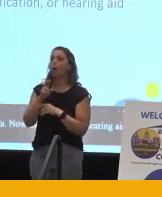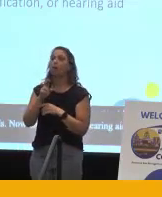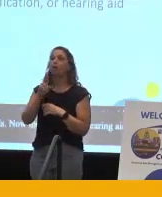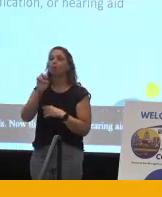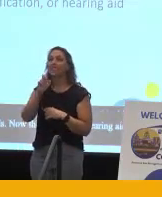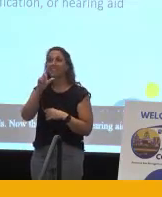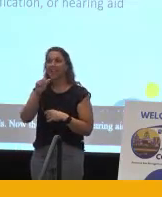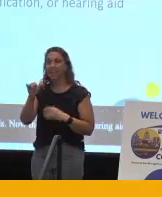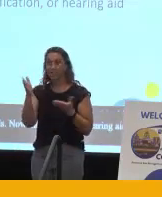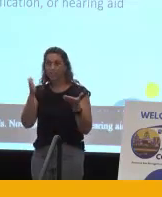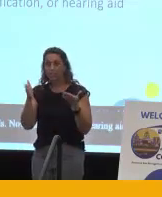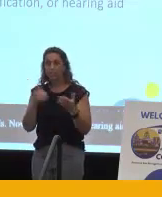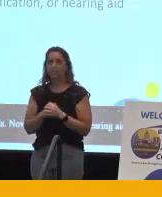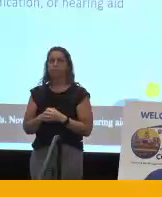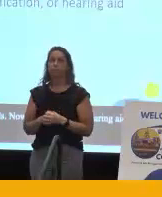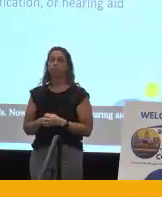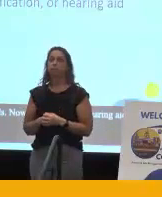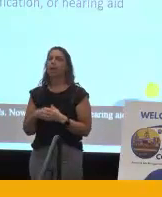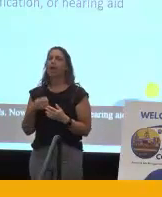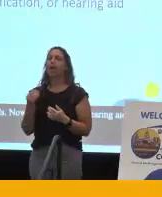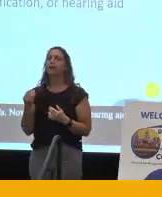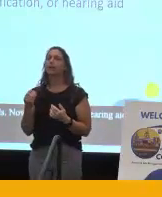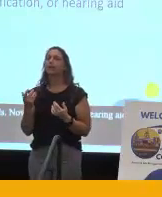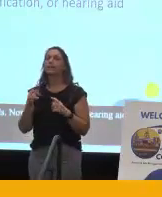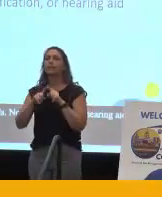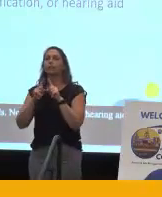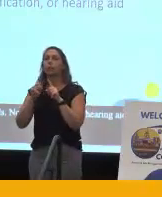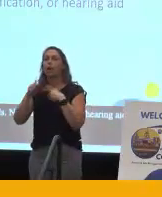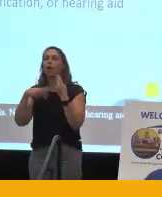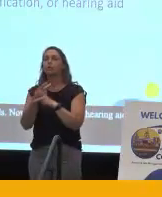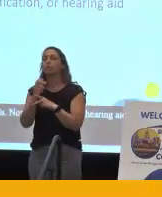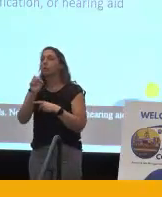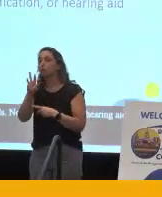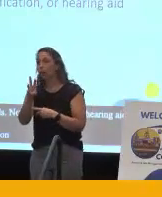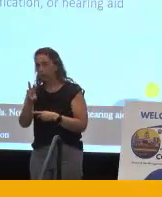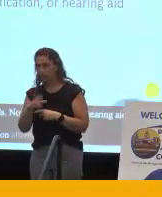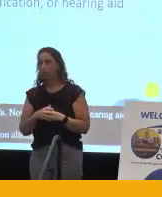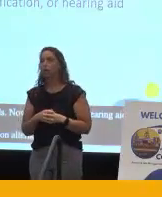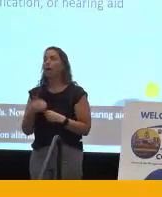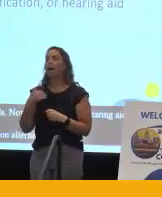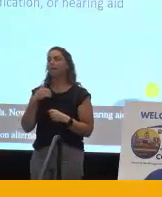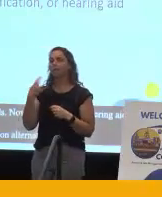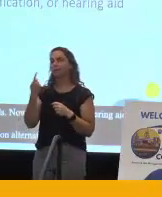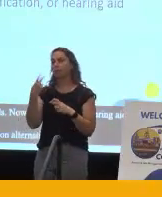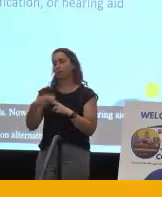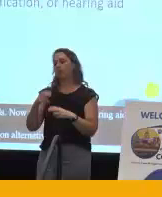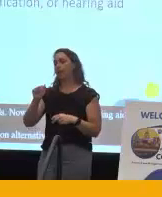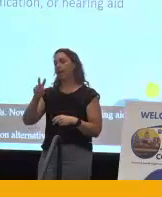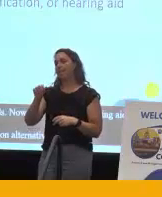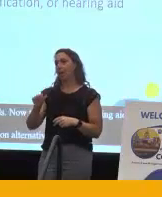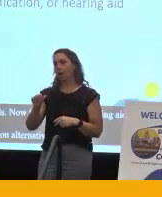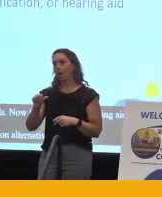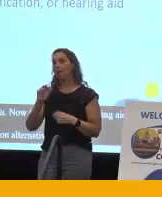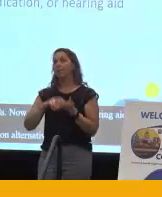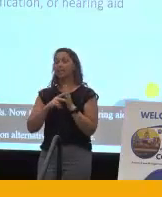services, mirrors, and communication alternative or software. So there's an Ava app, which will transcribe